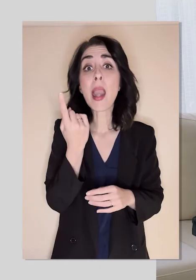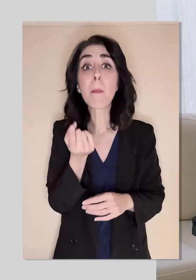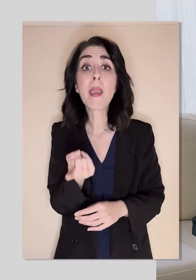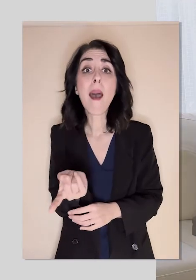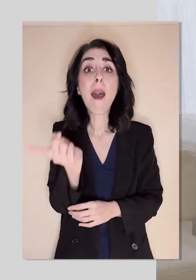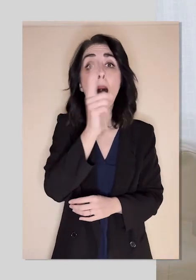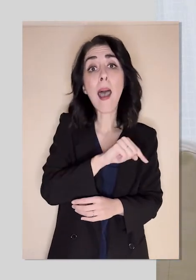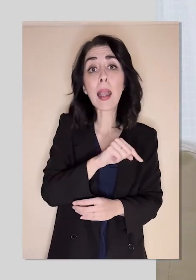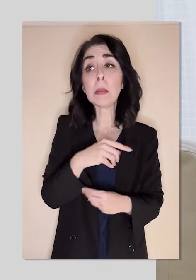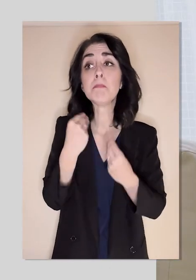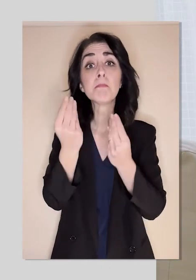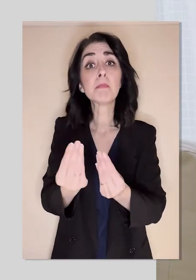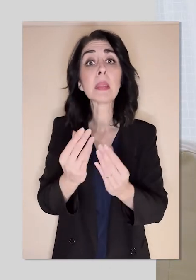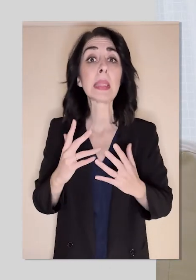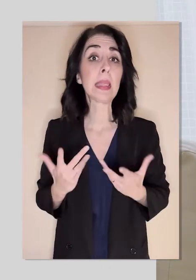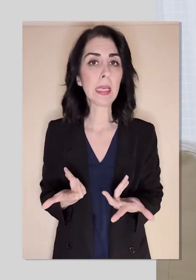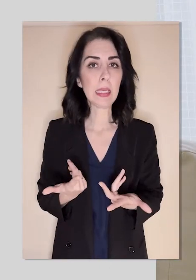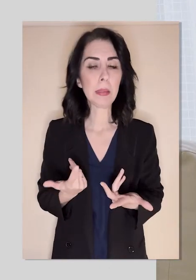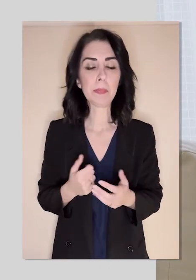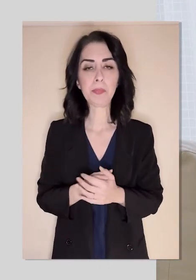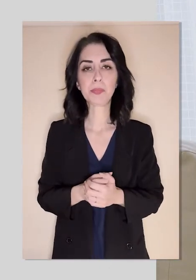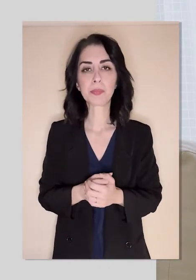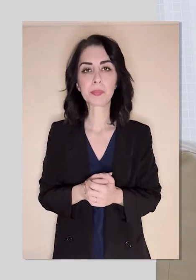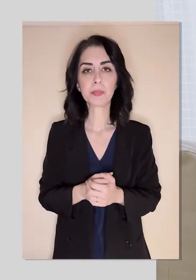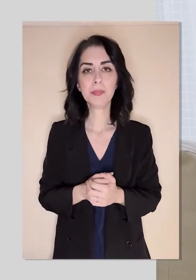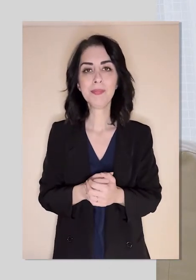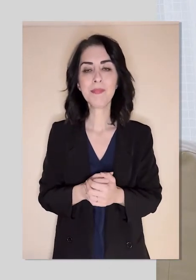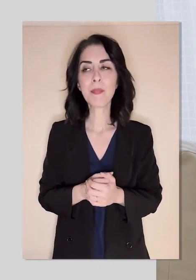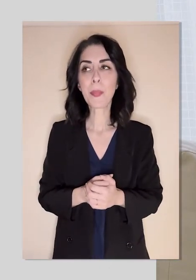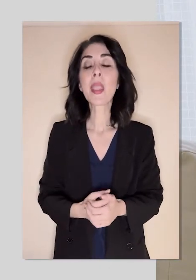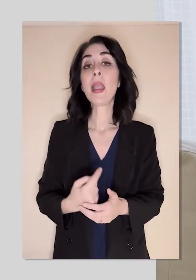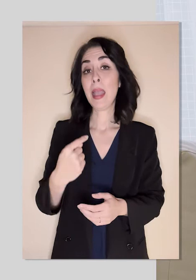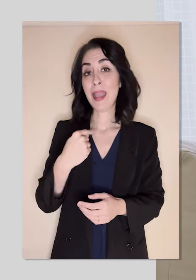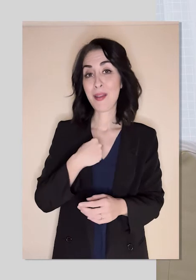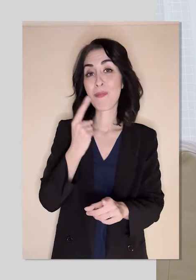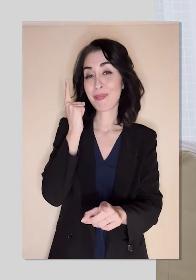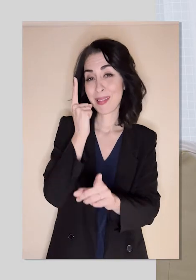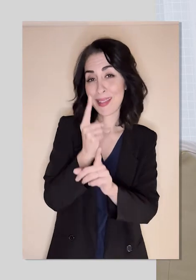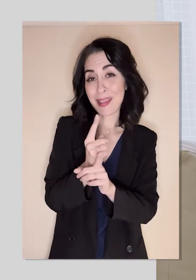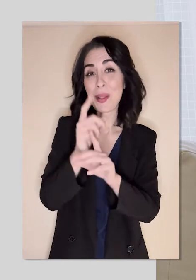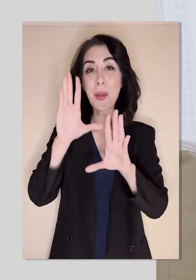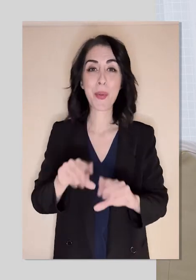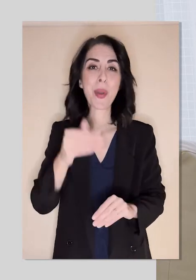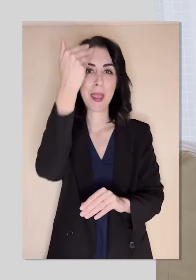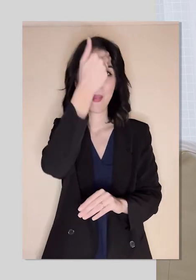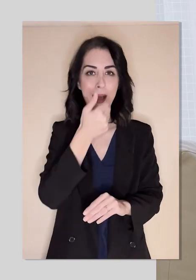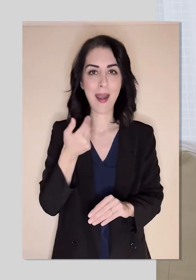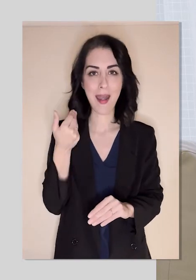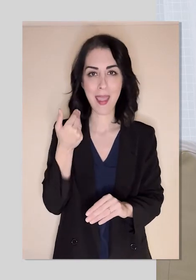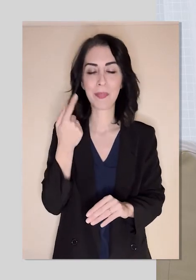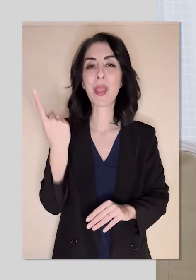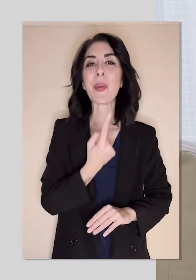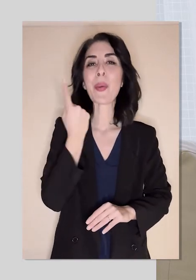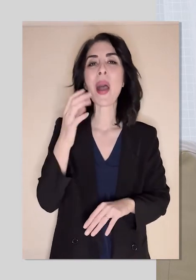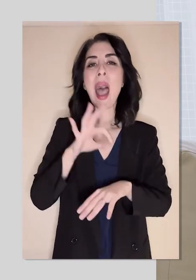triptan? So because I'm a specialist, I see patients that have been to other doctors and have had